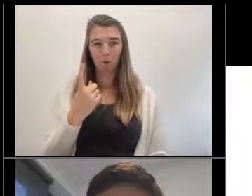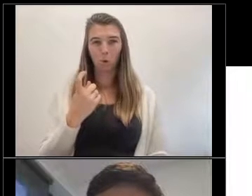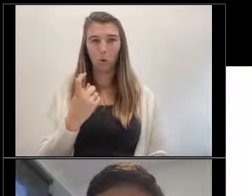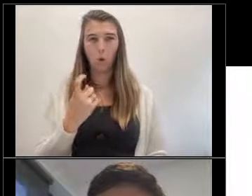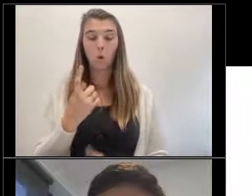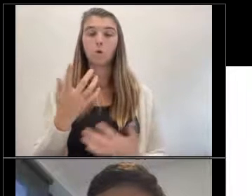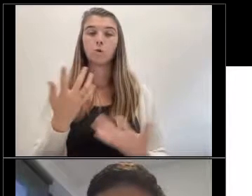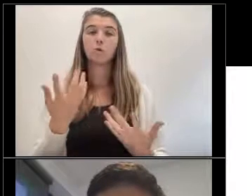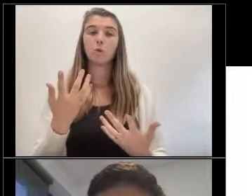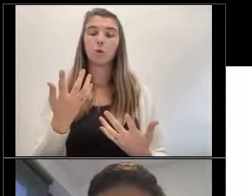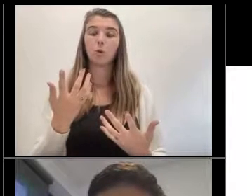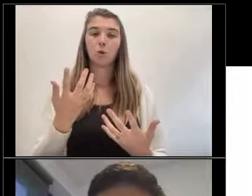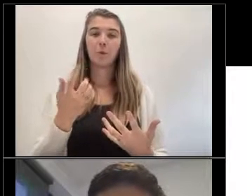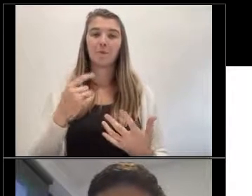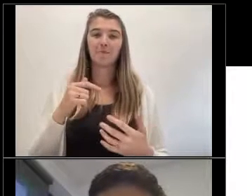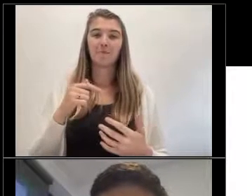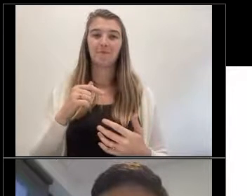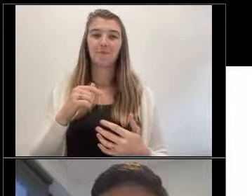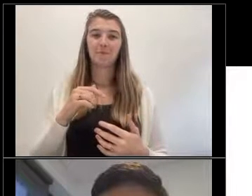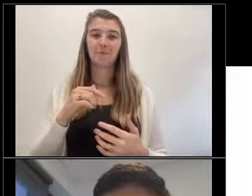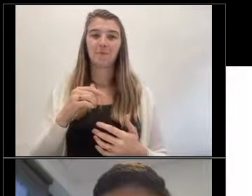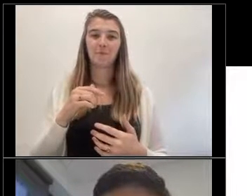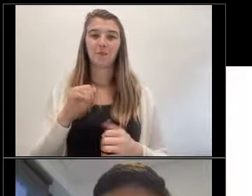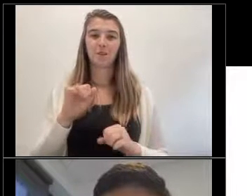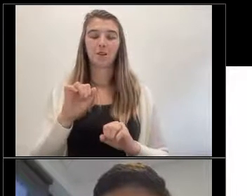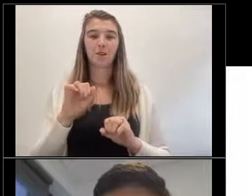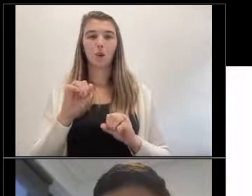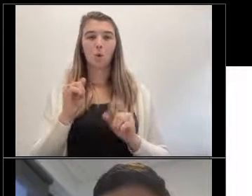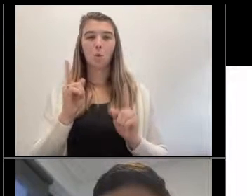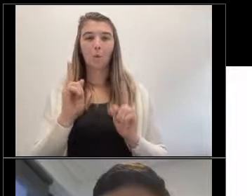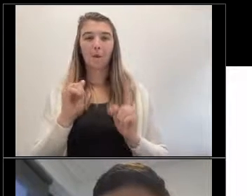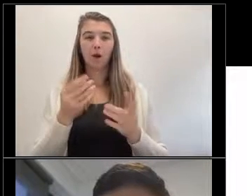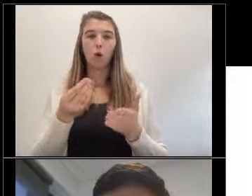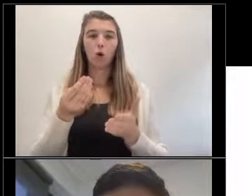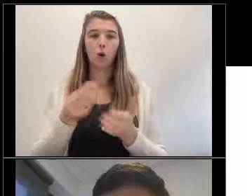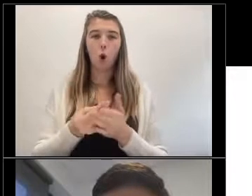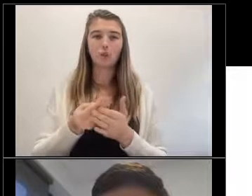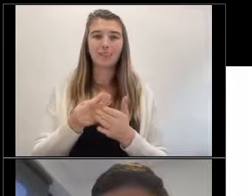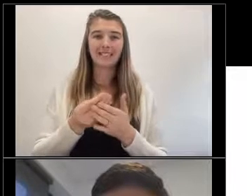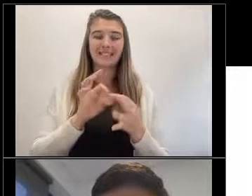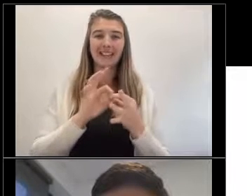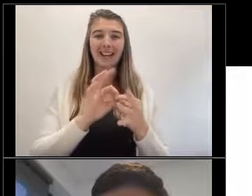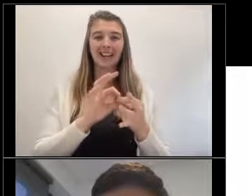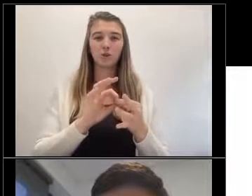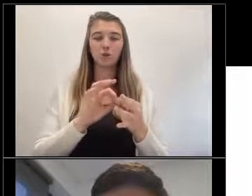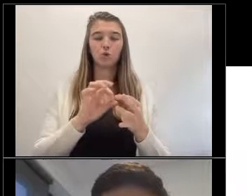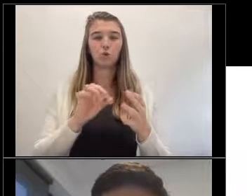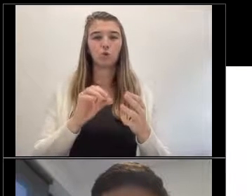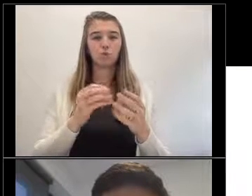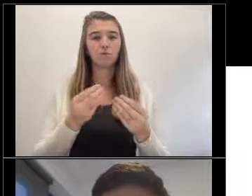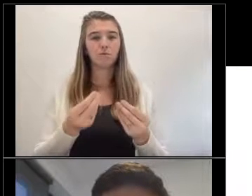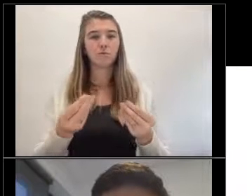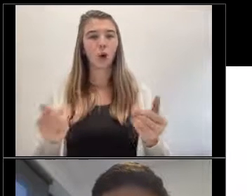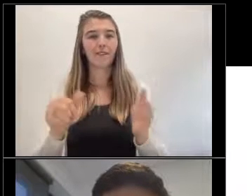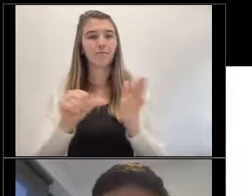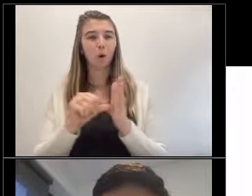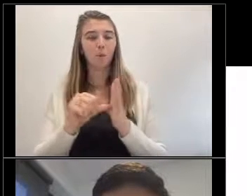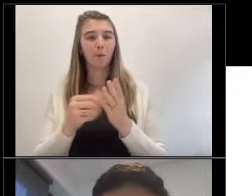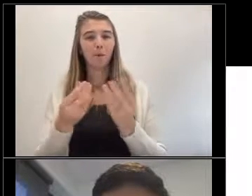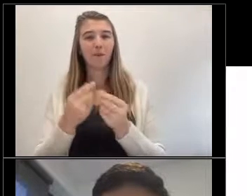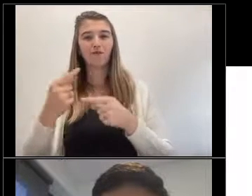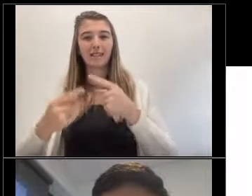So this is about the costs associated with addressing the issues in terms of recycling, and mainly for Tanya.